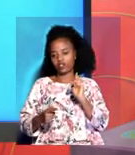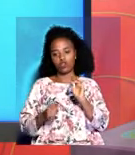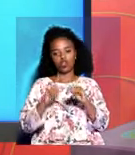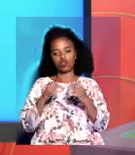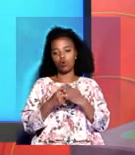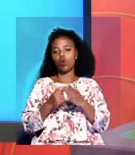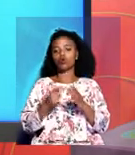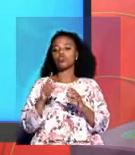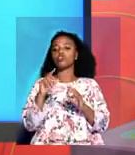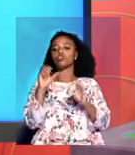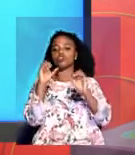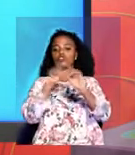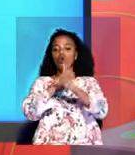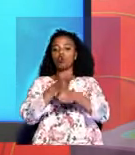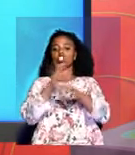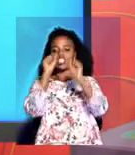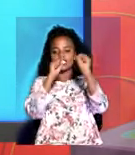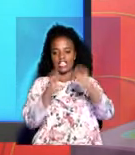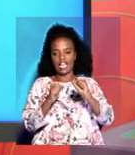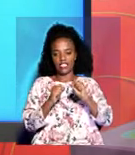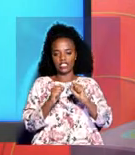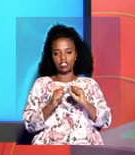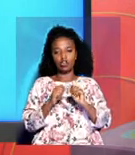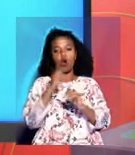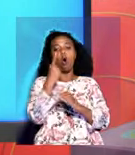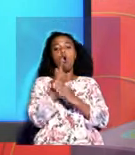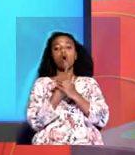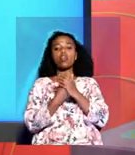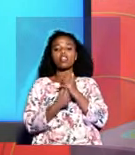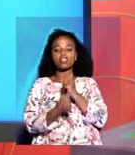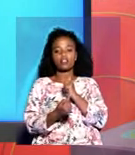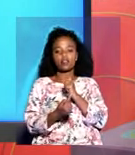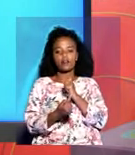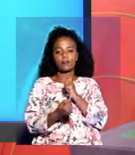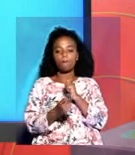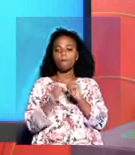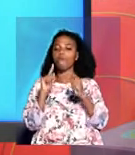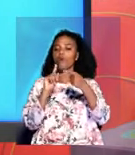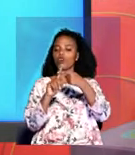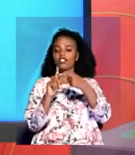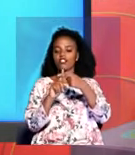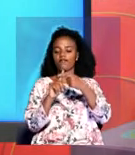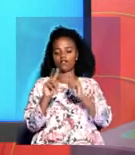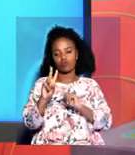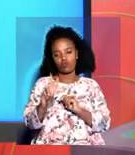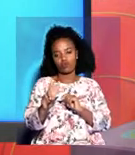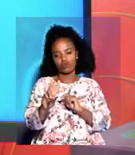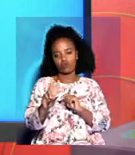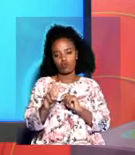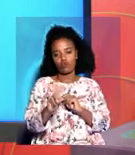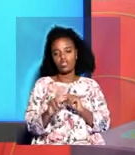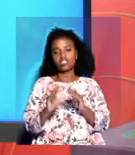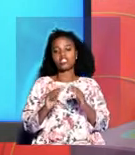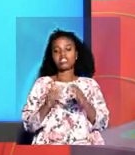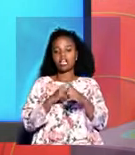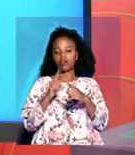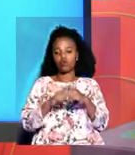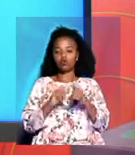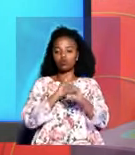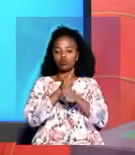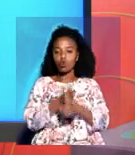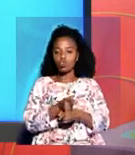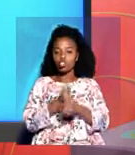expression is simply, it is only positive 2. Therefore, the solution set